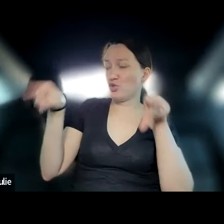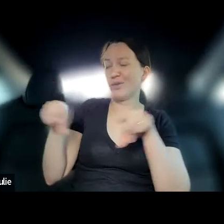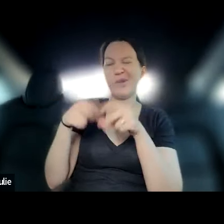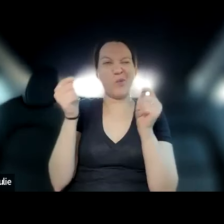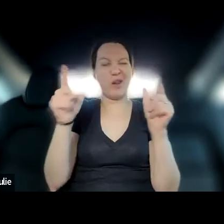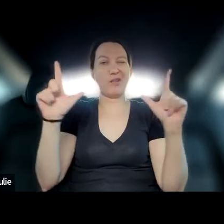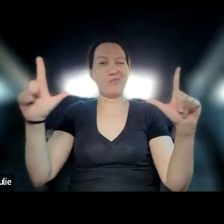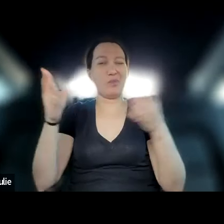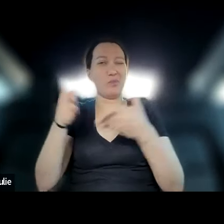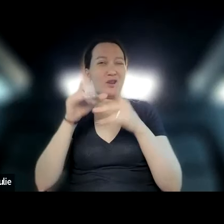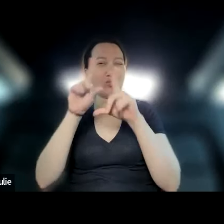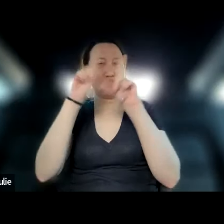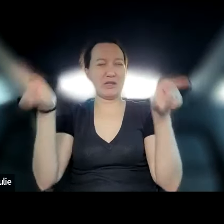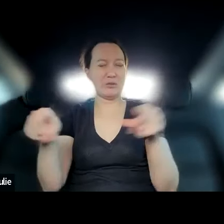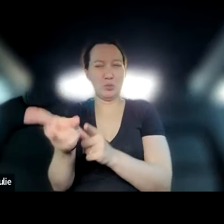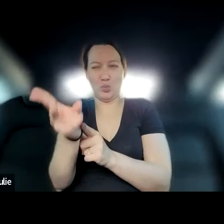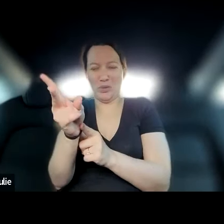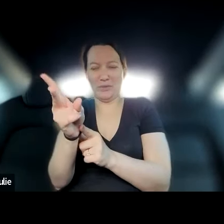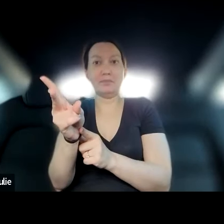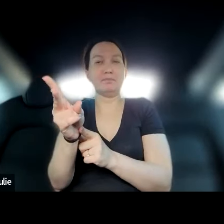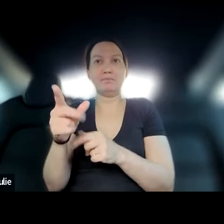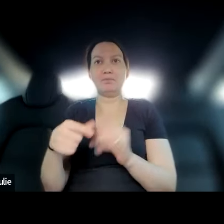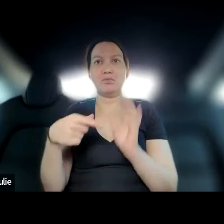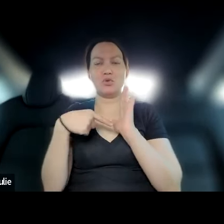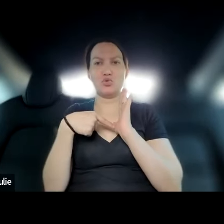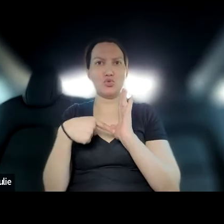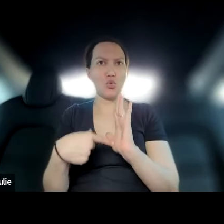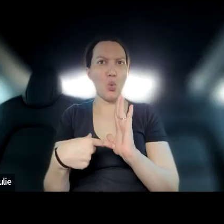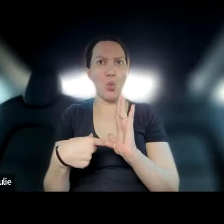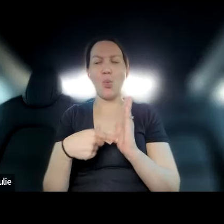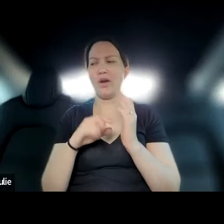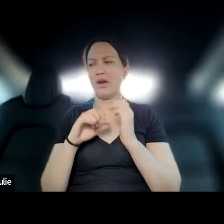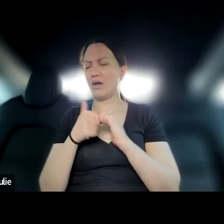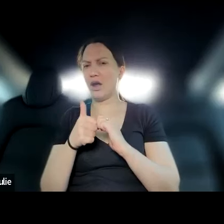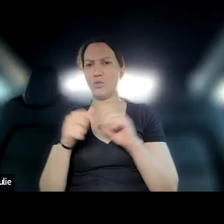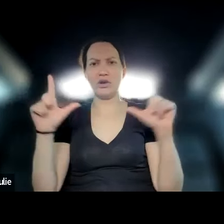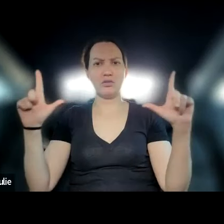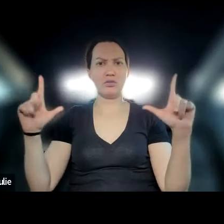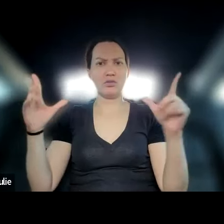2 seconds. Sure. I'm just going to show, how do I share the whole thing?